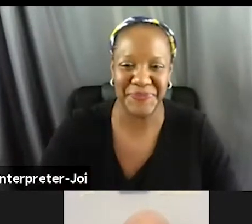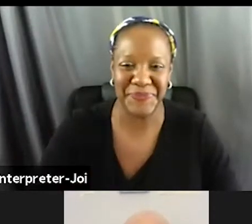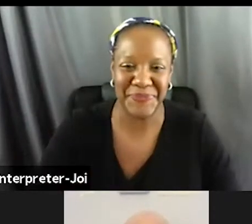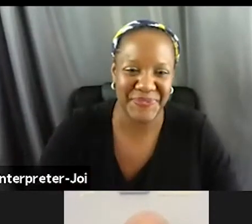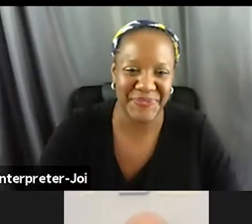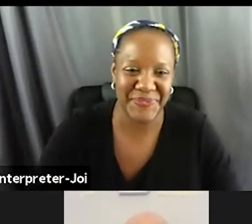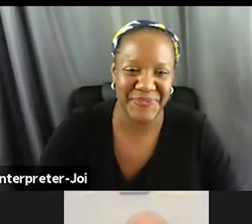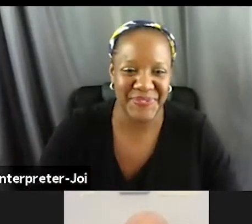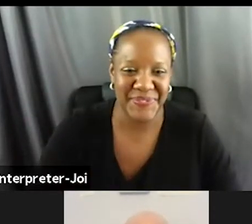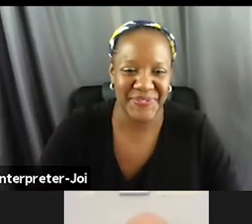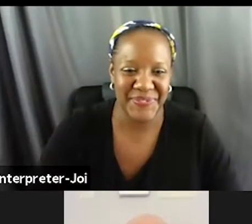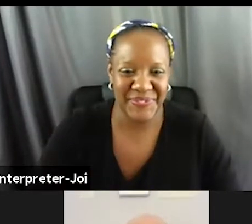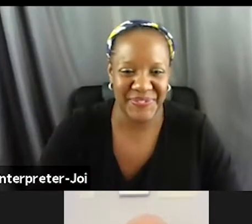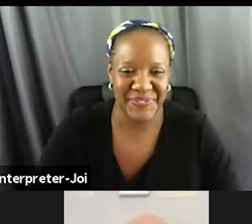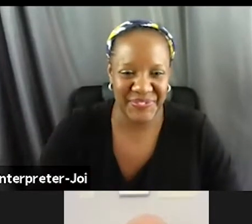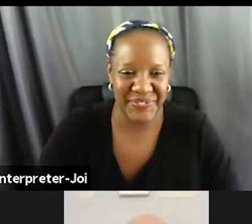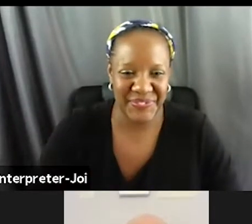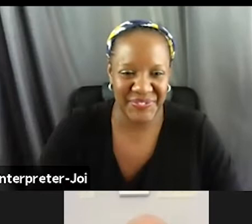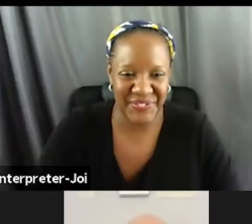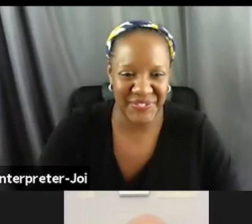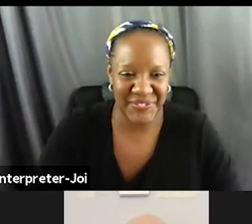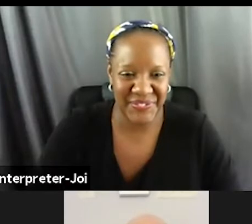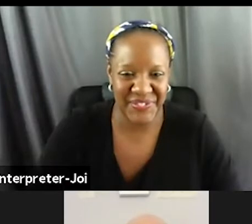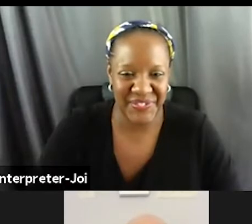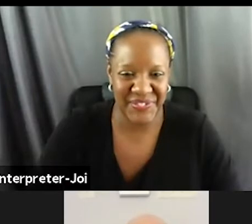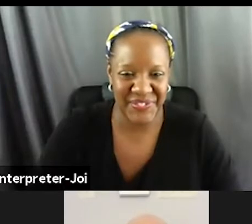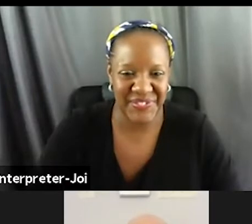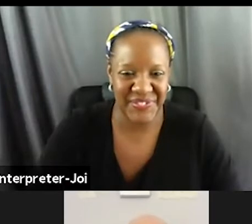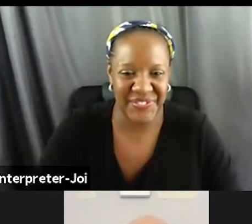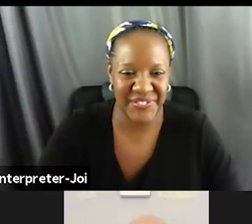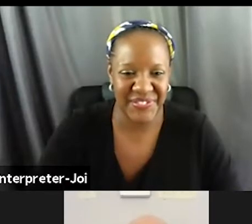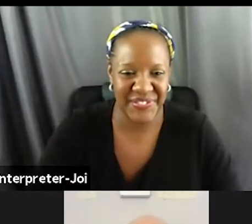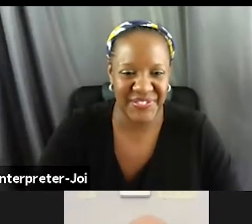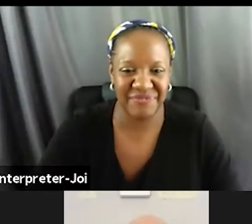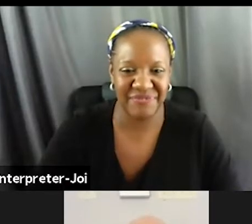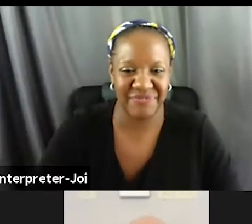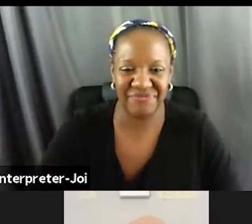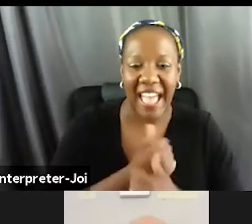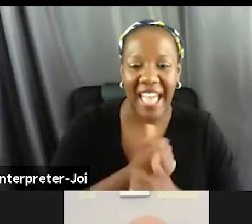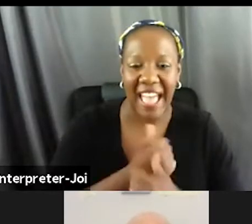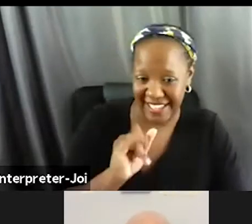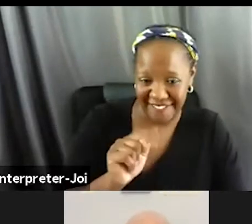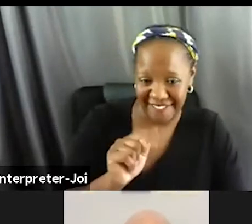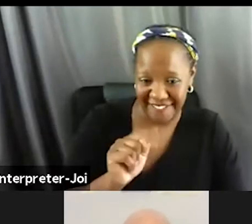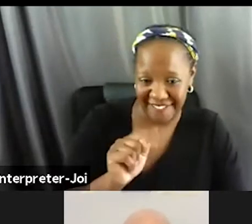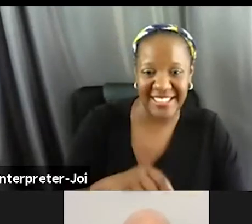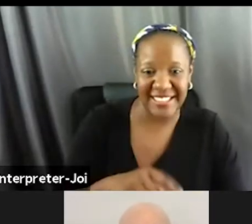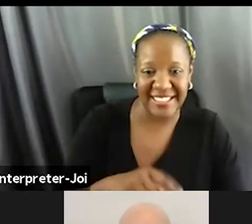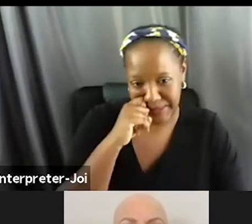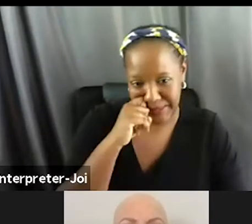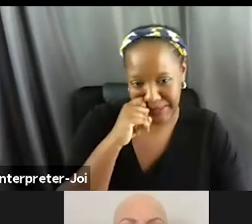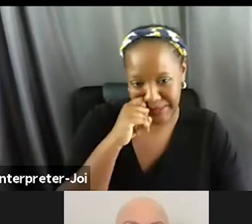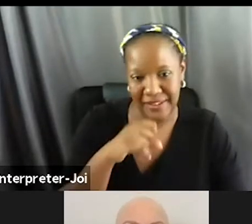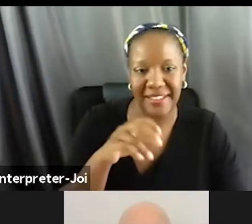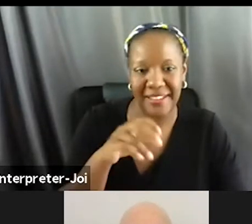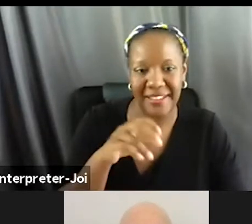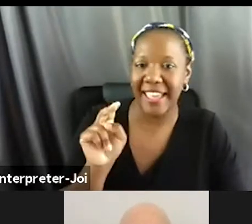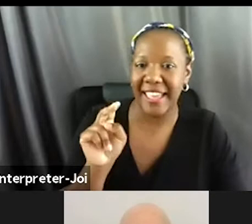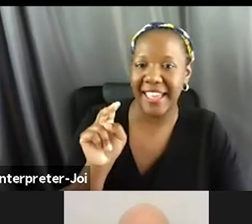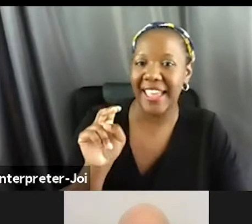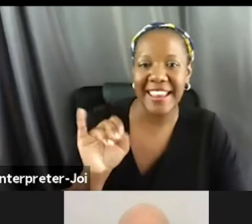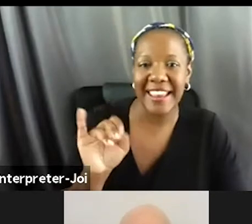Absolutely. I love it. And I was like, Naya got right in there. I'm like, yes, that's like you jumped right into which is the next question, which